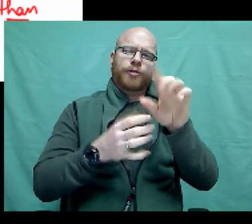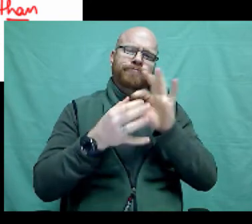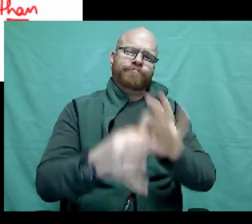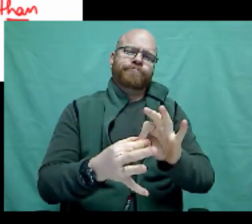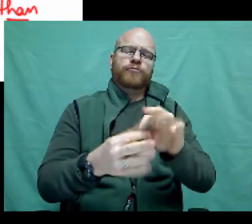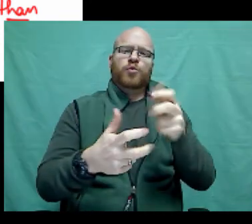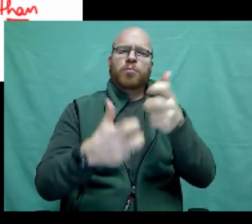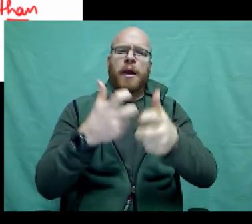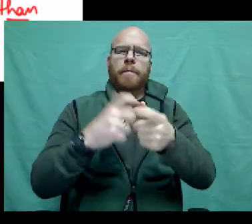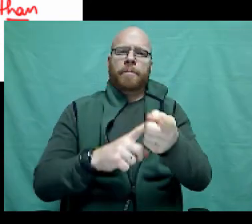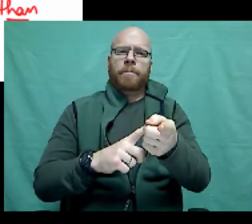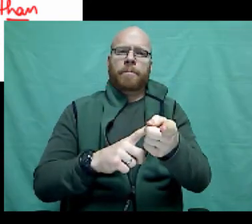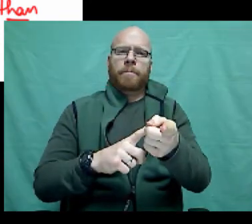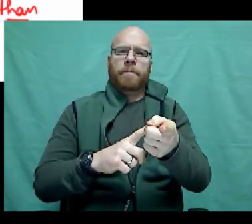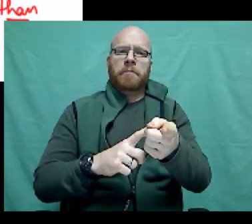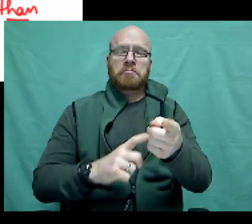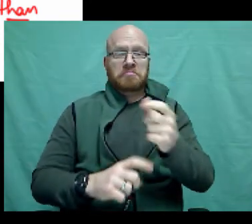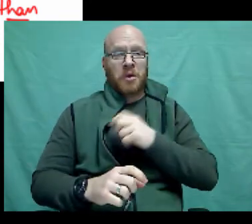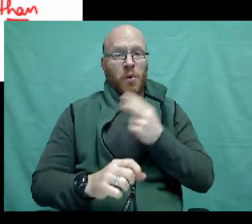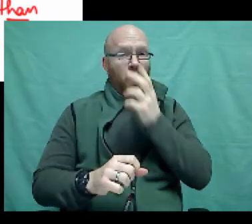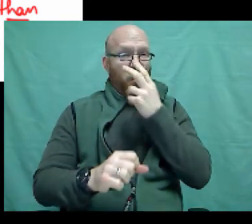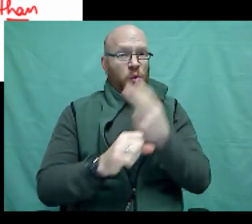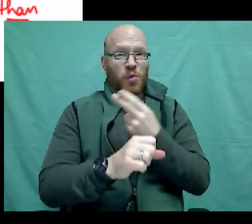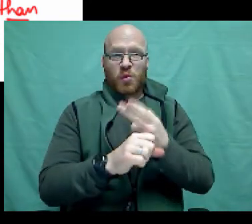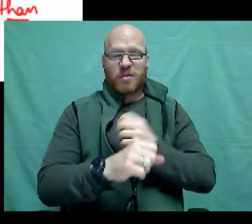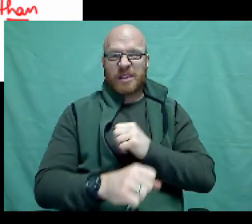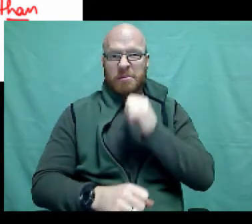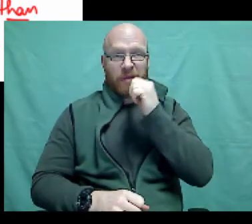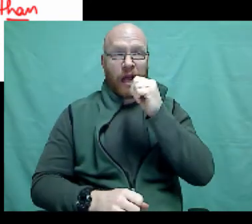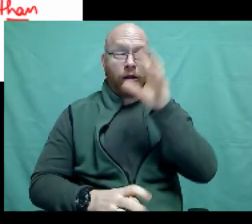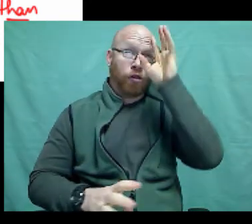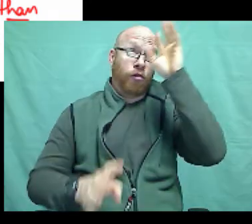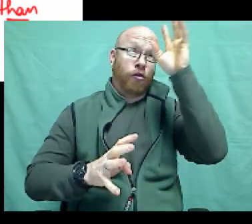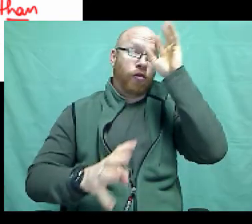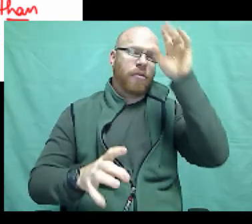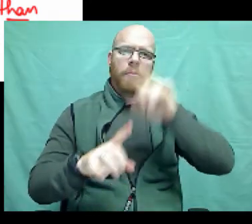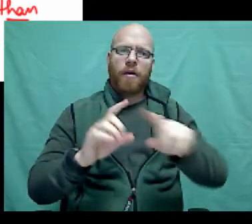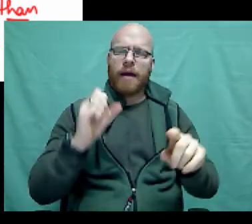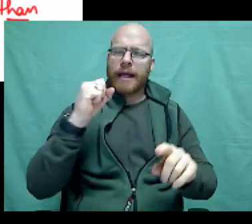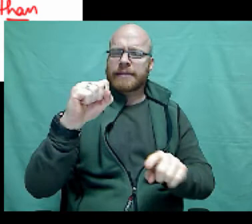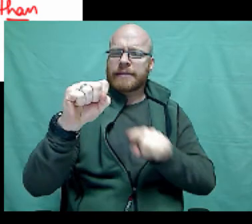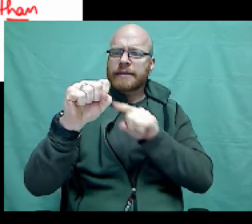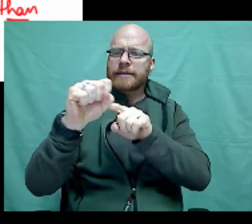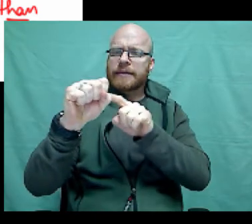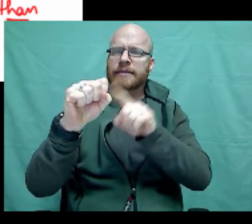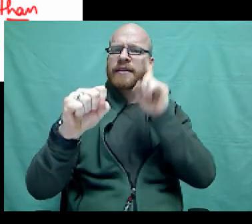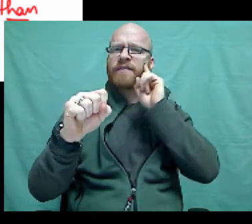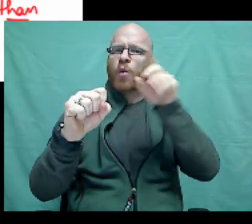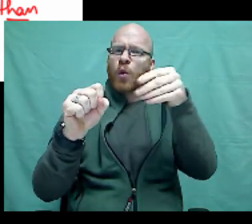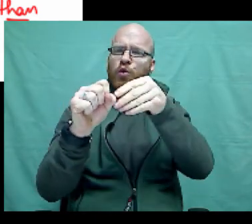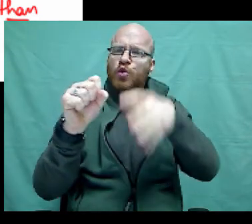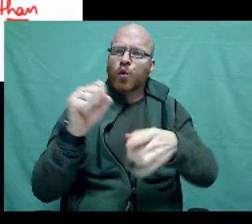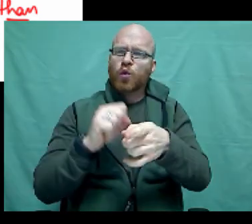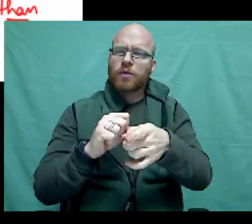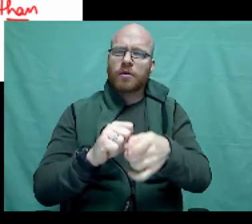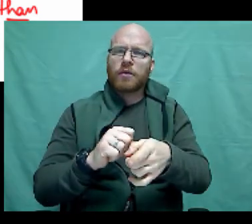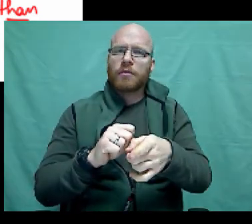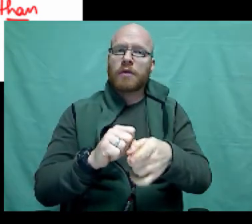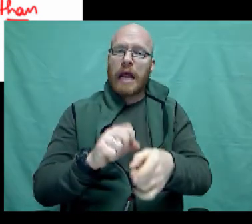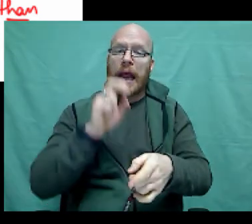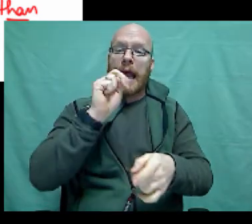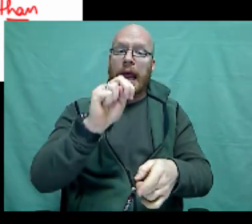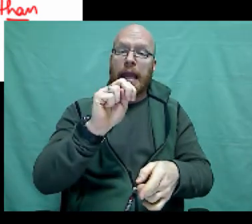letters that relate to the problem. I'm not going to be all creative here. I'm going to use S for students and